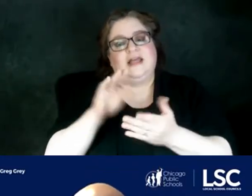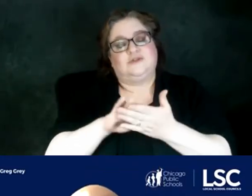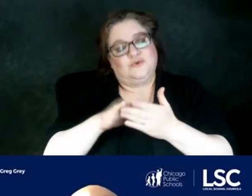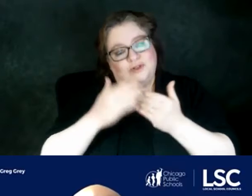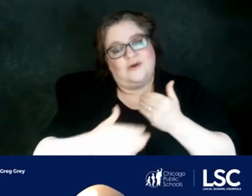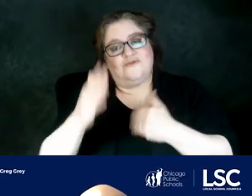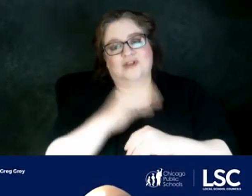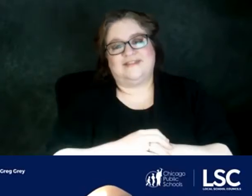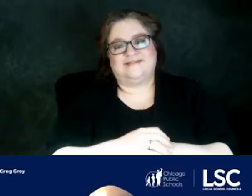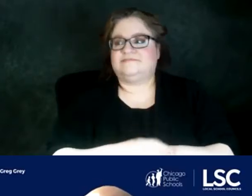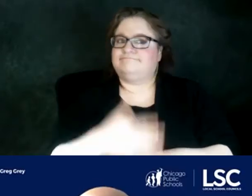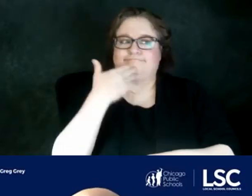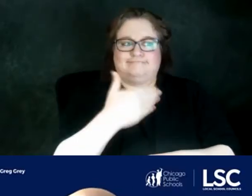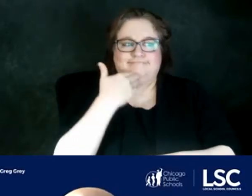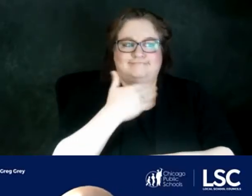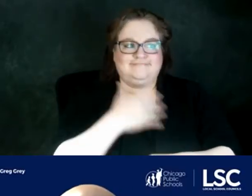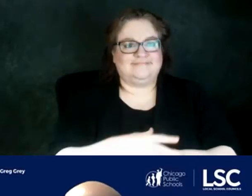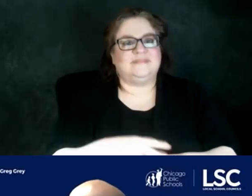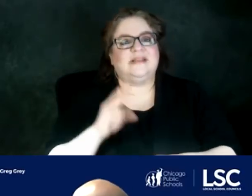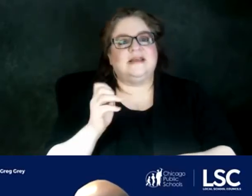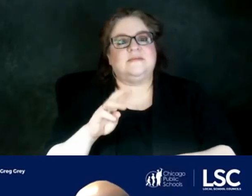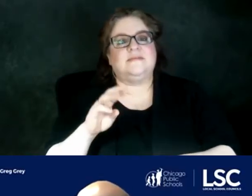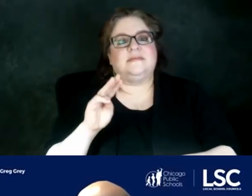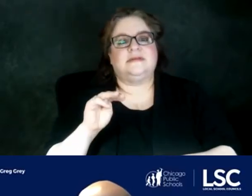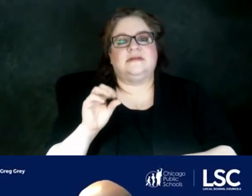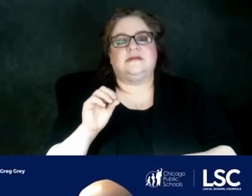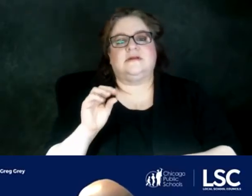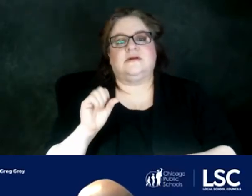Thank you, Ms. King. Mr. Mosley.